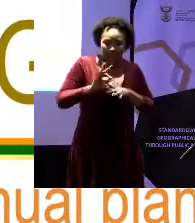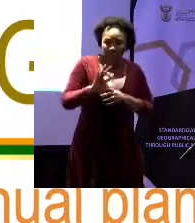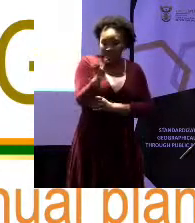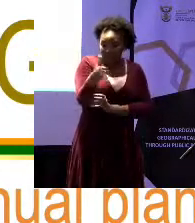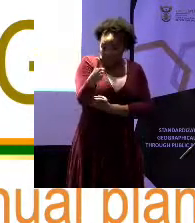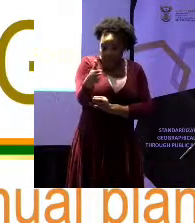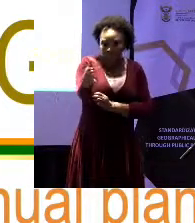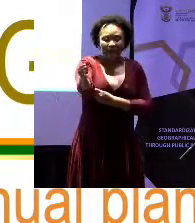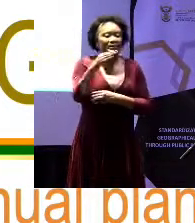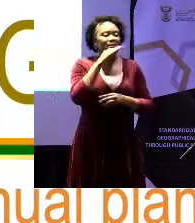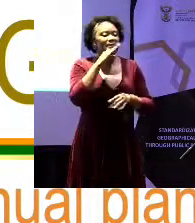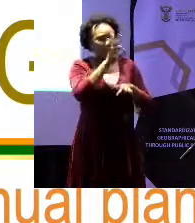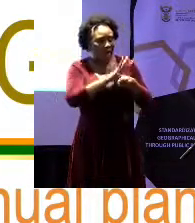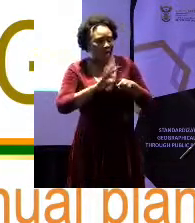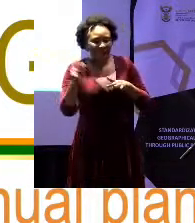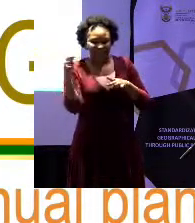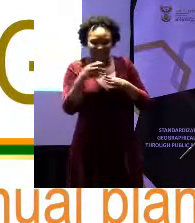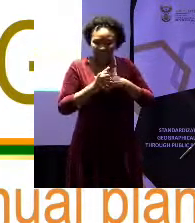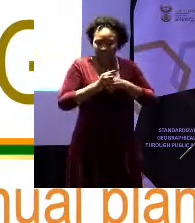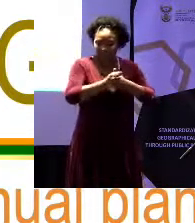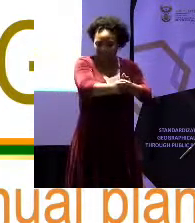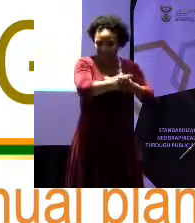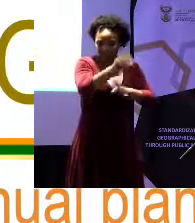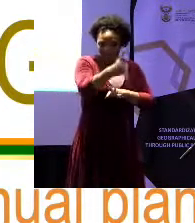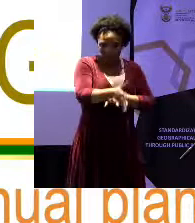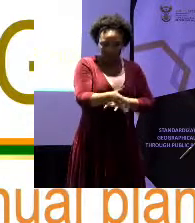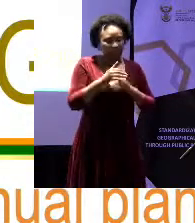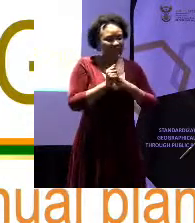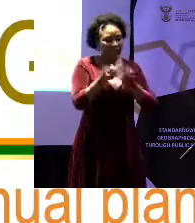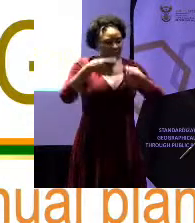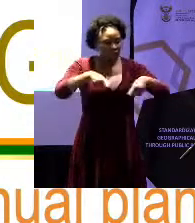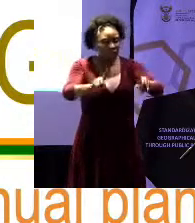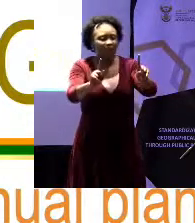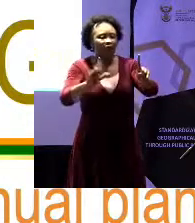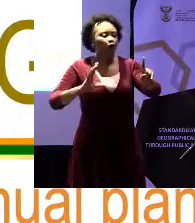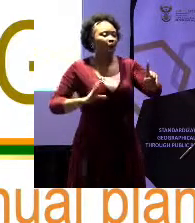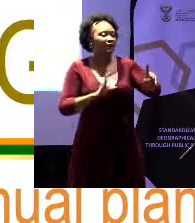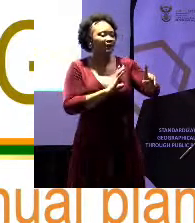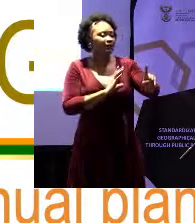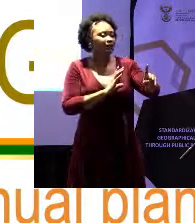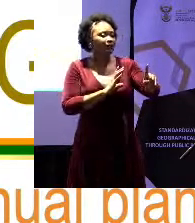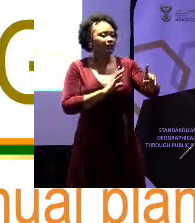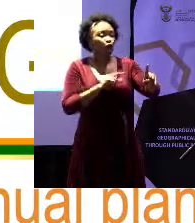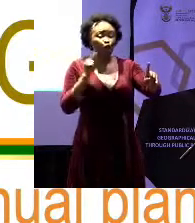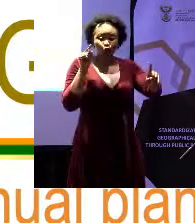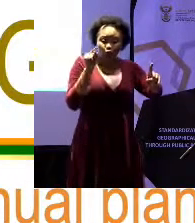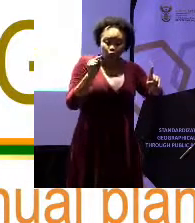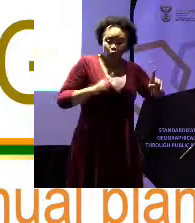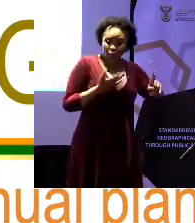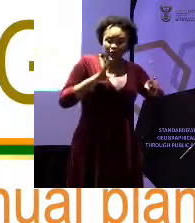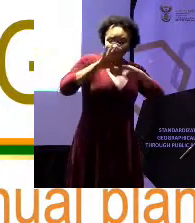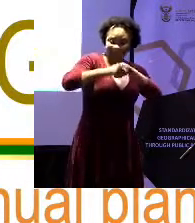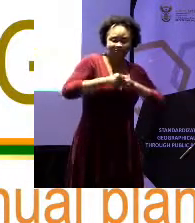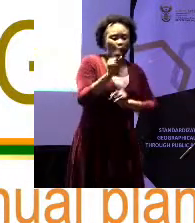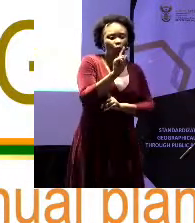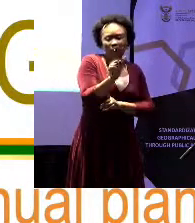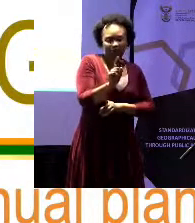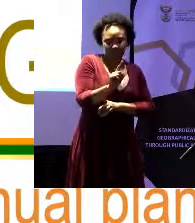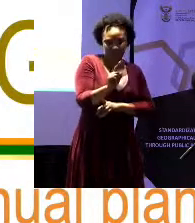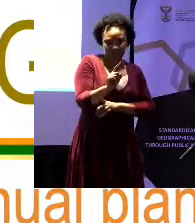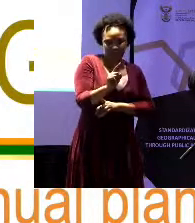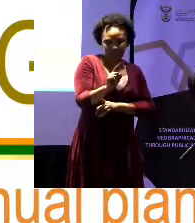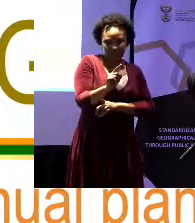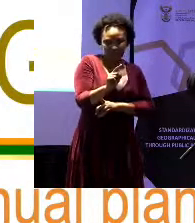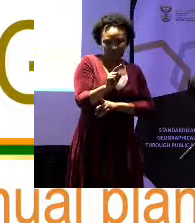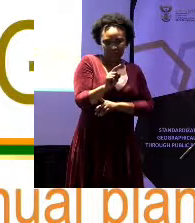plan will then guide you. It's your guide for yourself as a committee on what you want to achieve as a committee going forward in